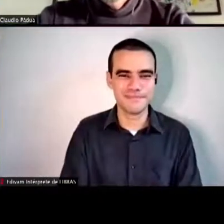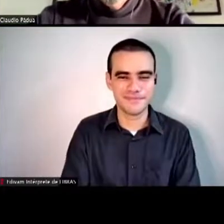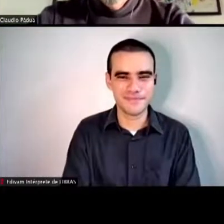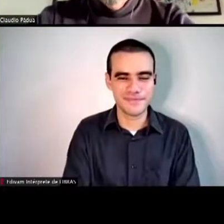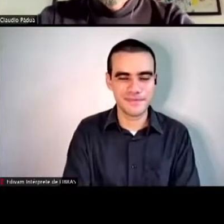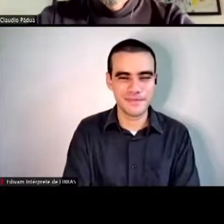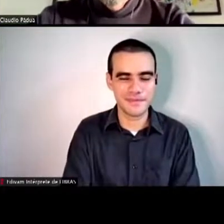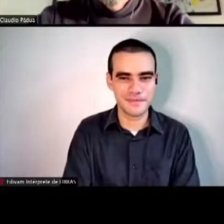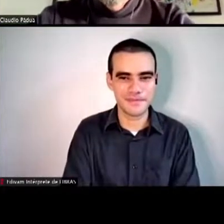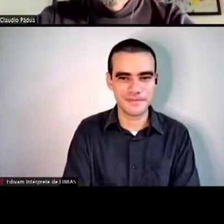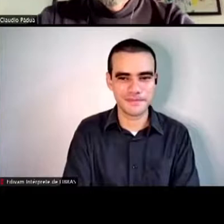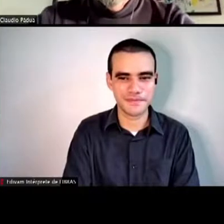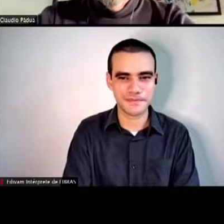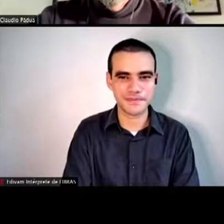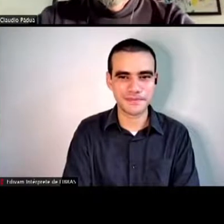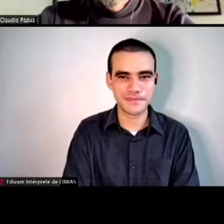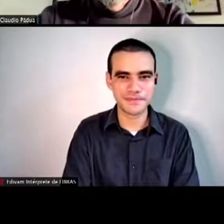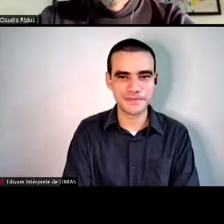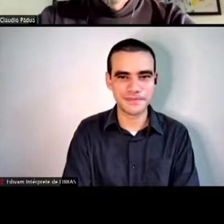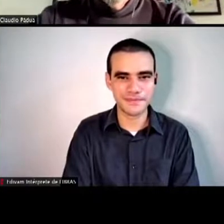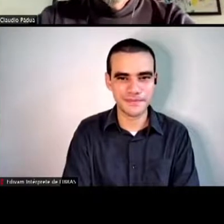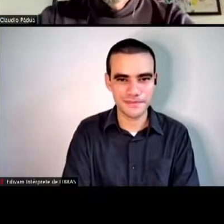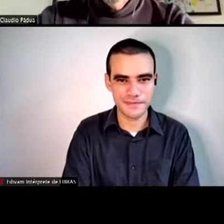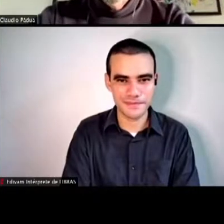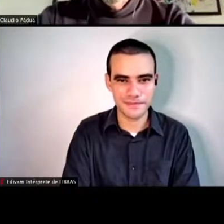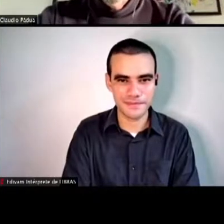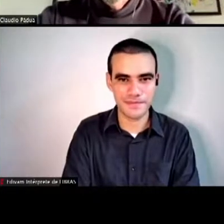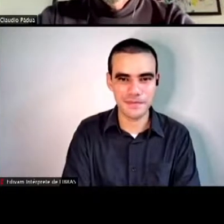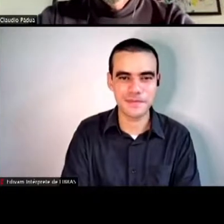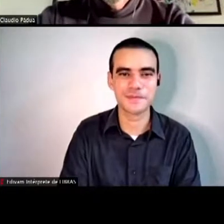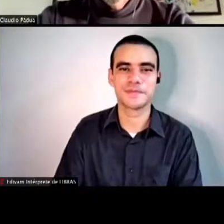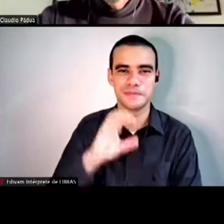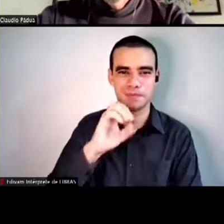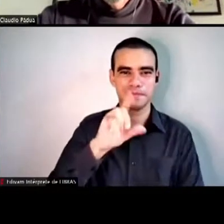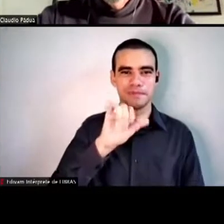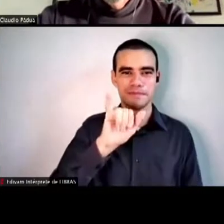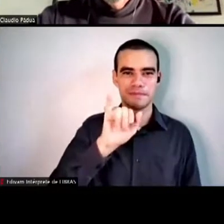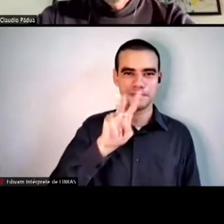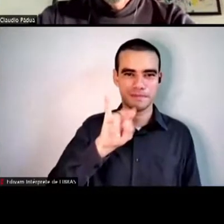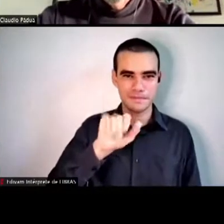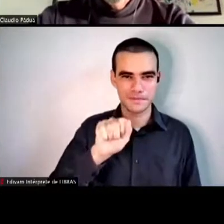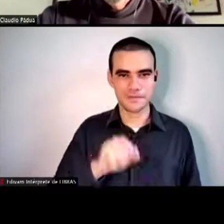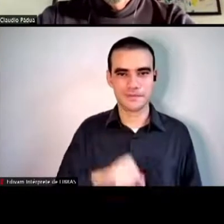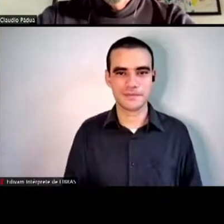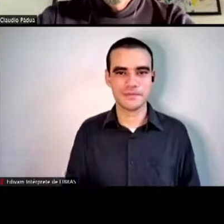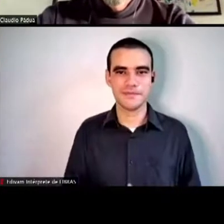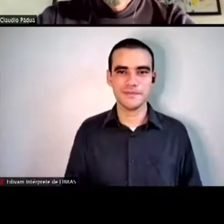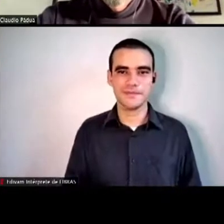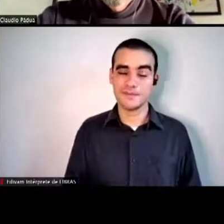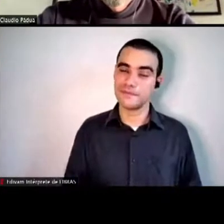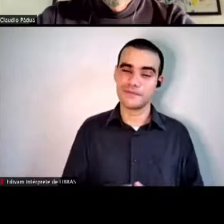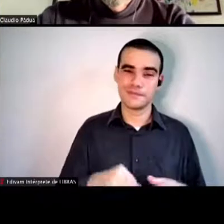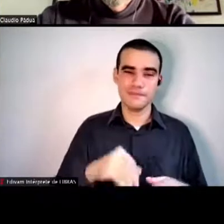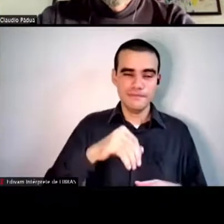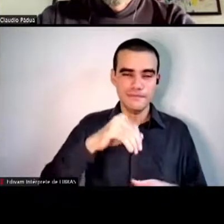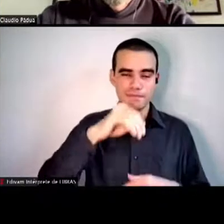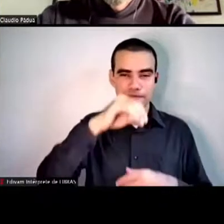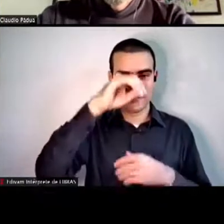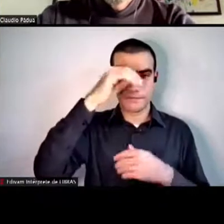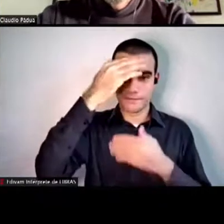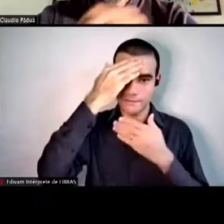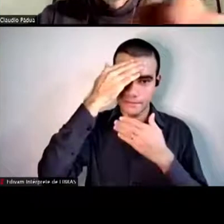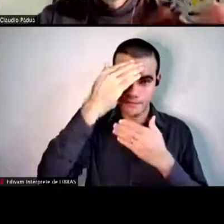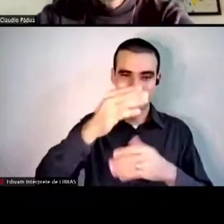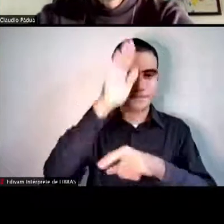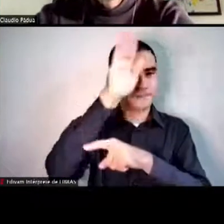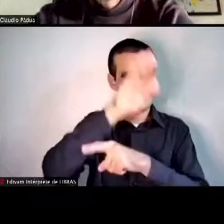are organizing here. Thank you, Claudio. Very good. Professor Maria Olivia, I'd like to thank you